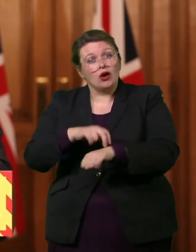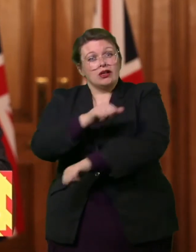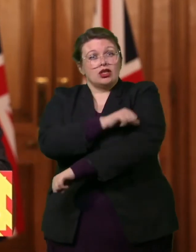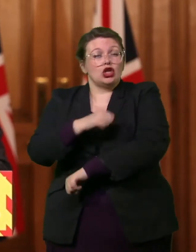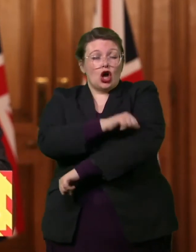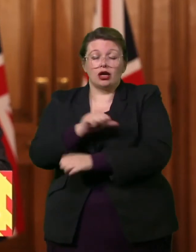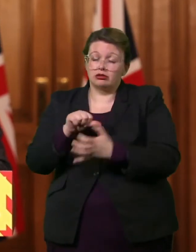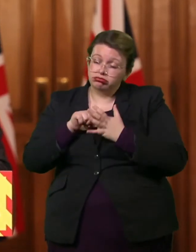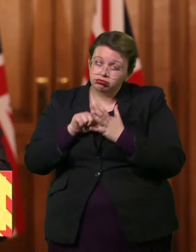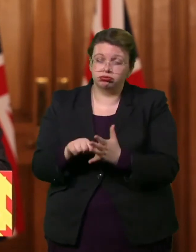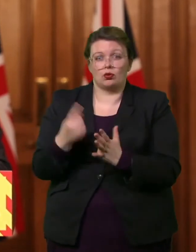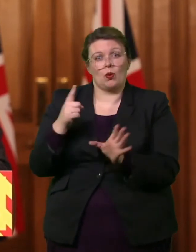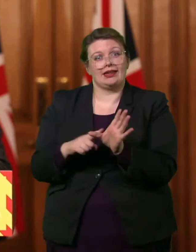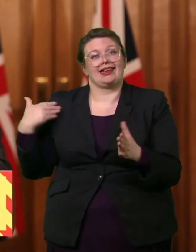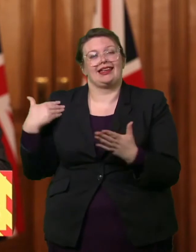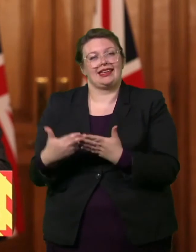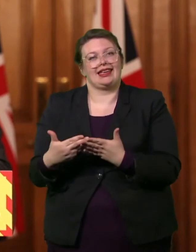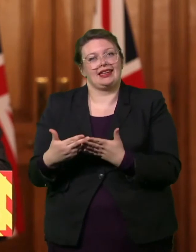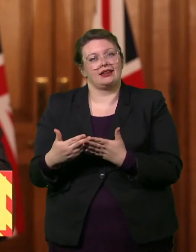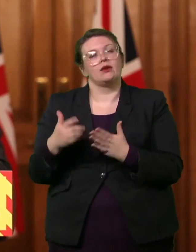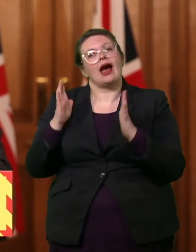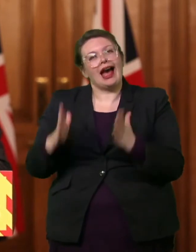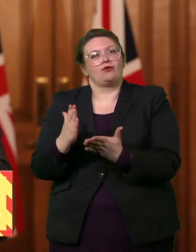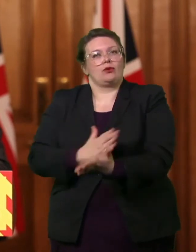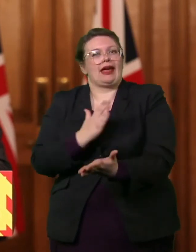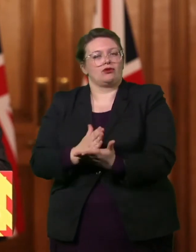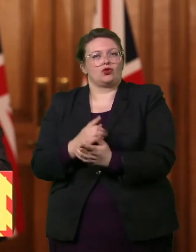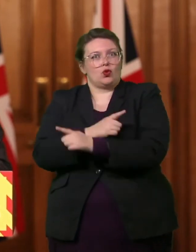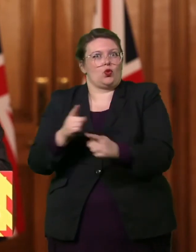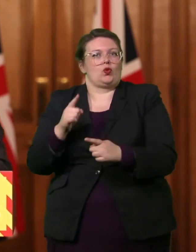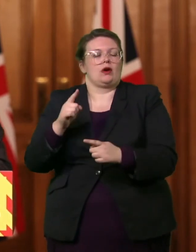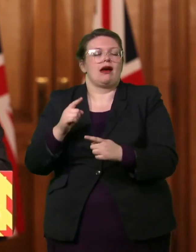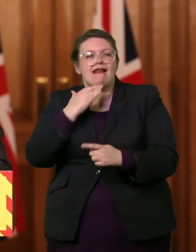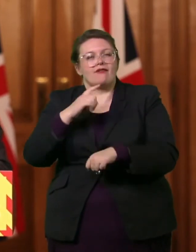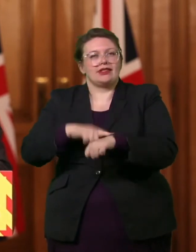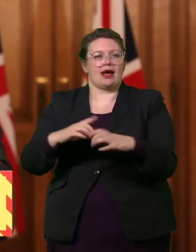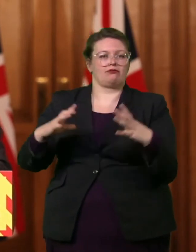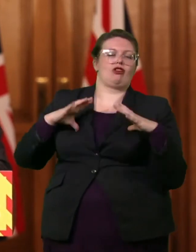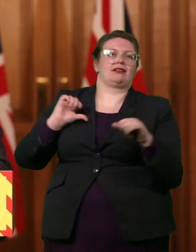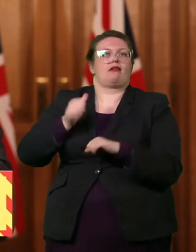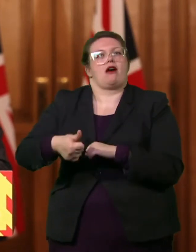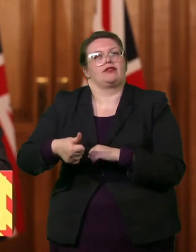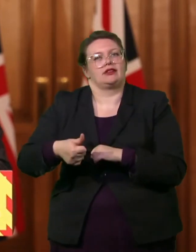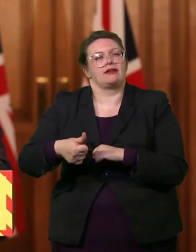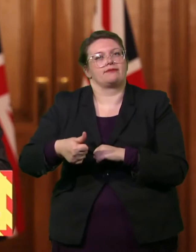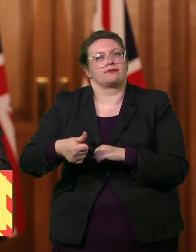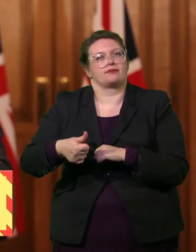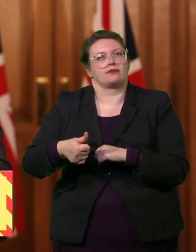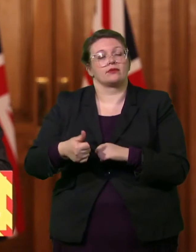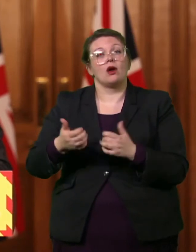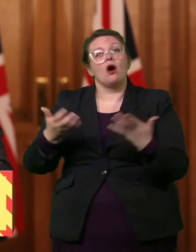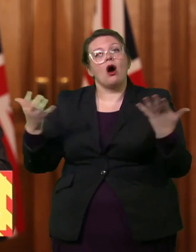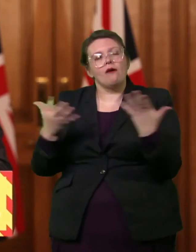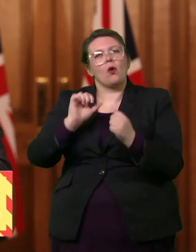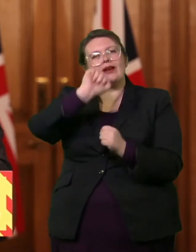get the R&R that they need. Of course, employment in the NHS is down to the individual trust, and there's a huge amount of work